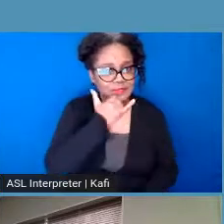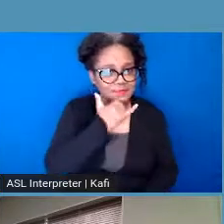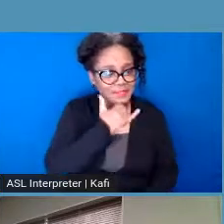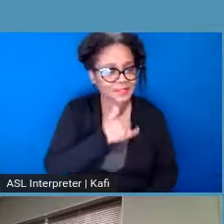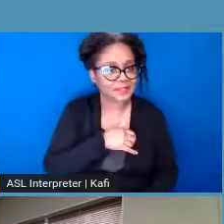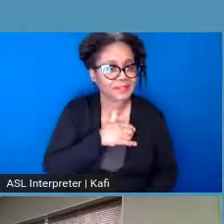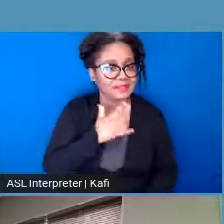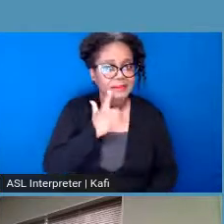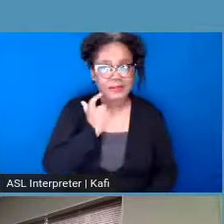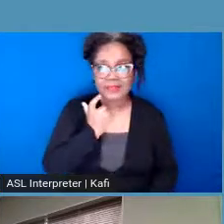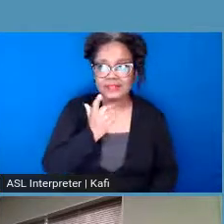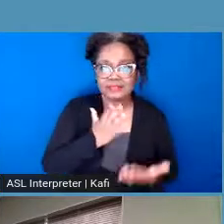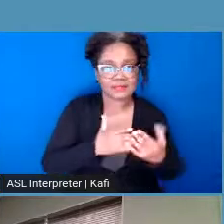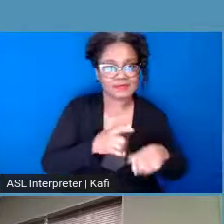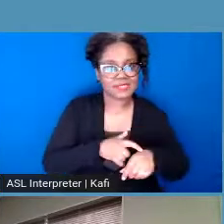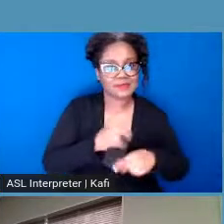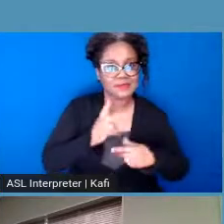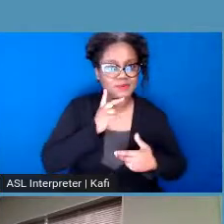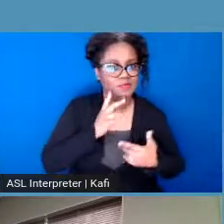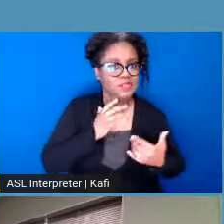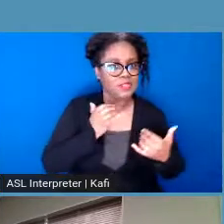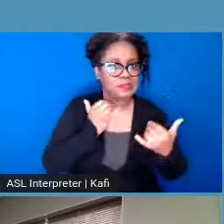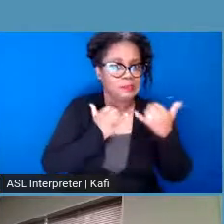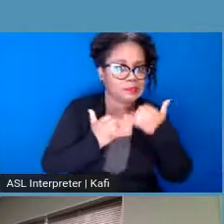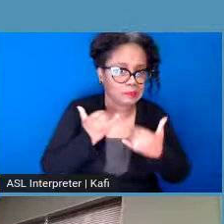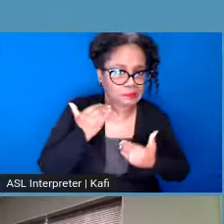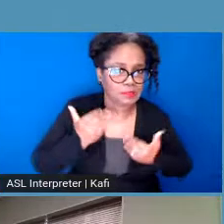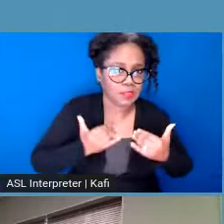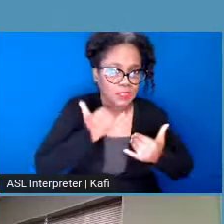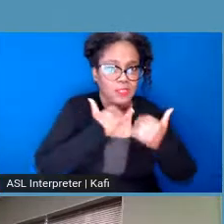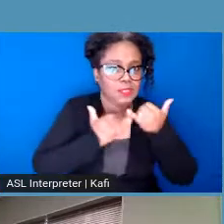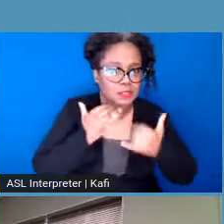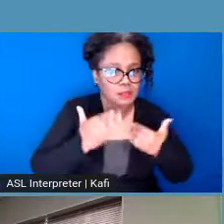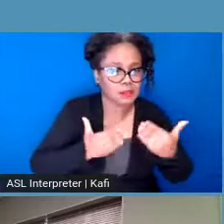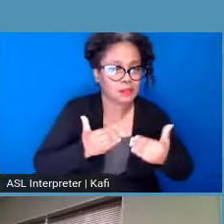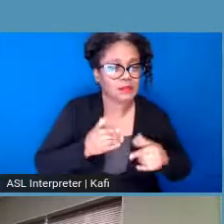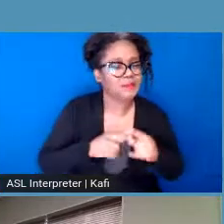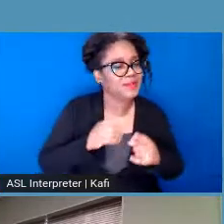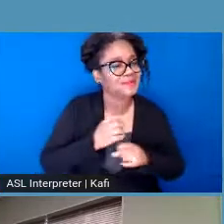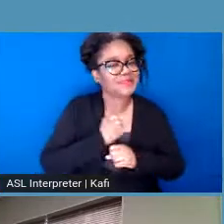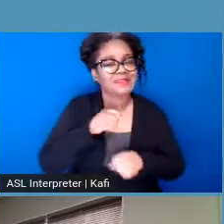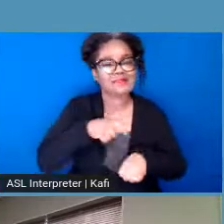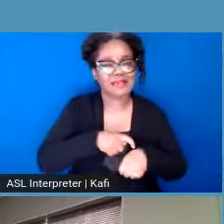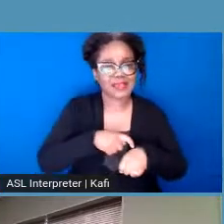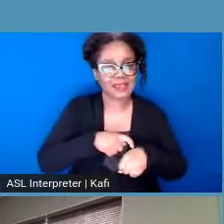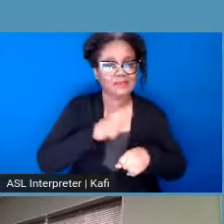along kind of as you go. Take the time to really figure out how you want to do a